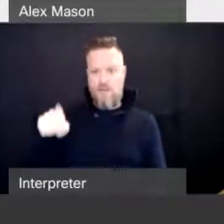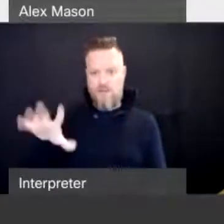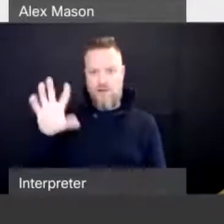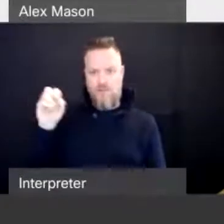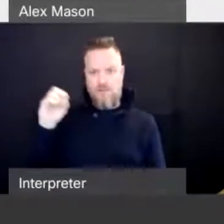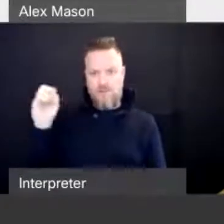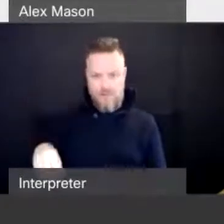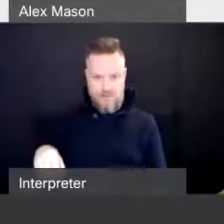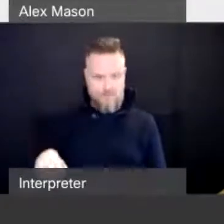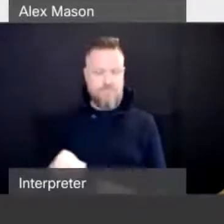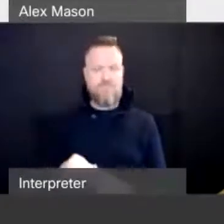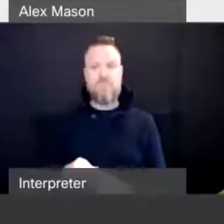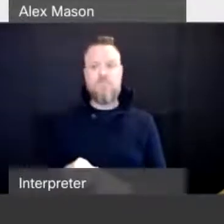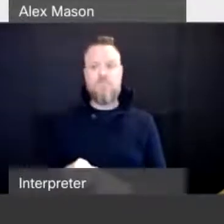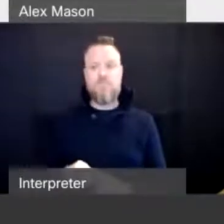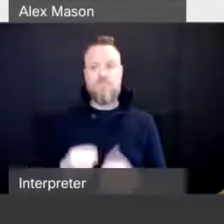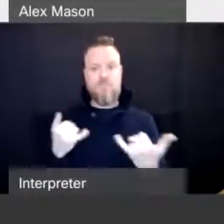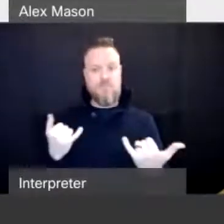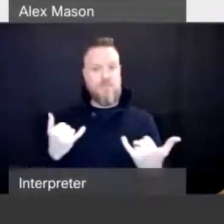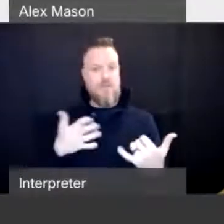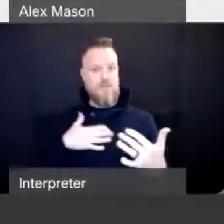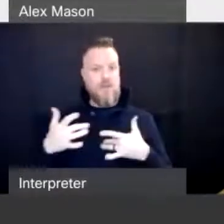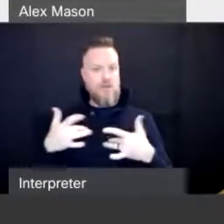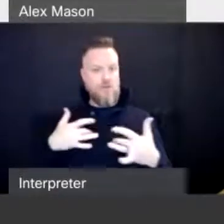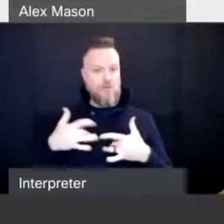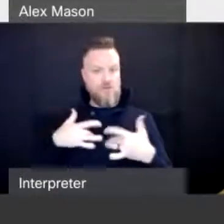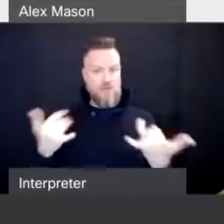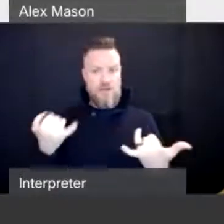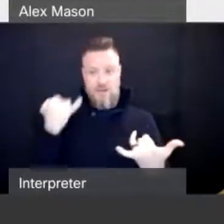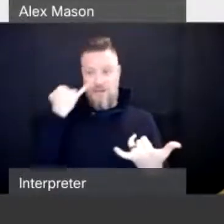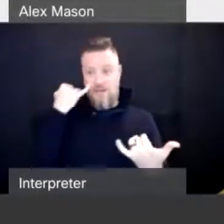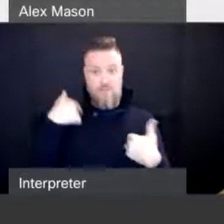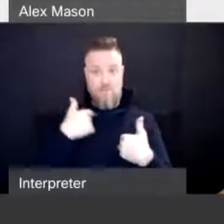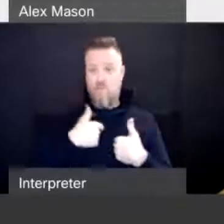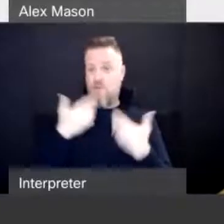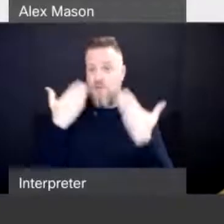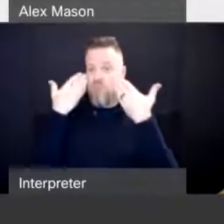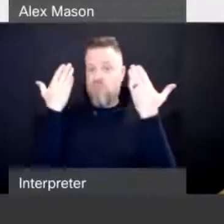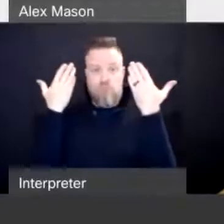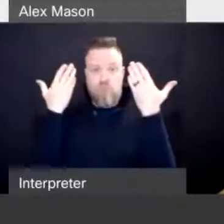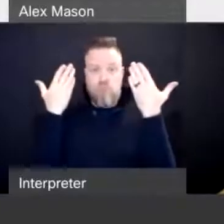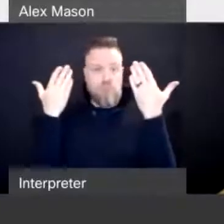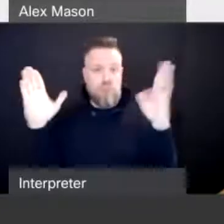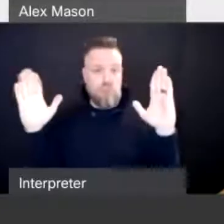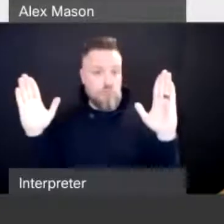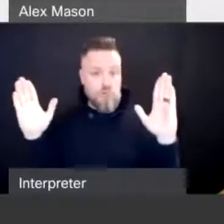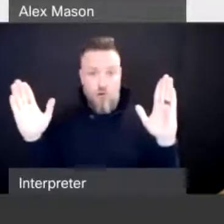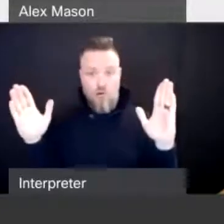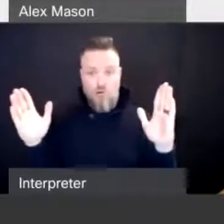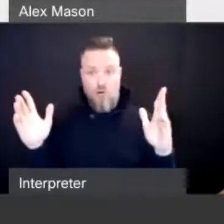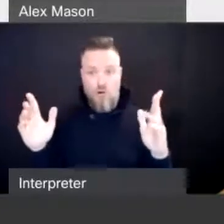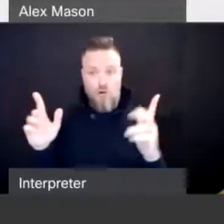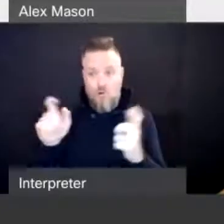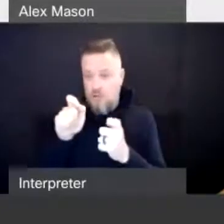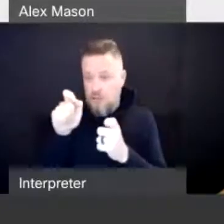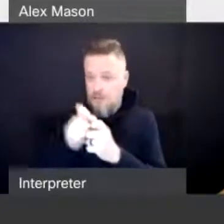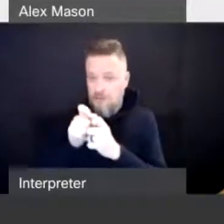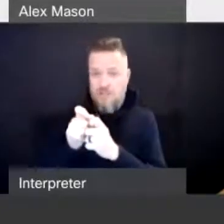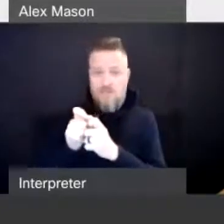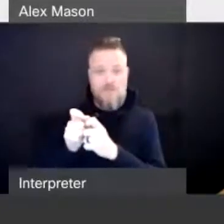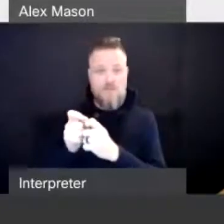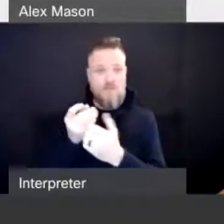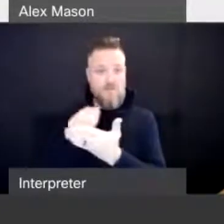have, my concern is without knowing a pretty good fiscal note on